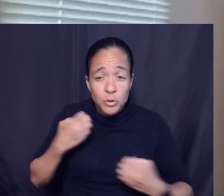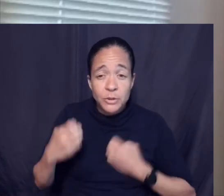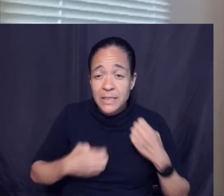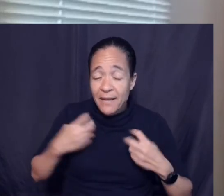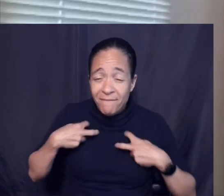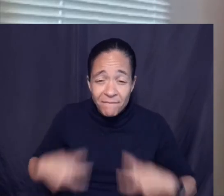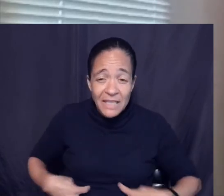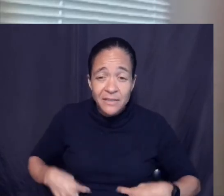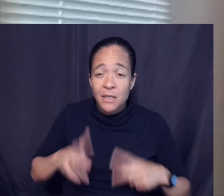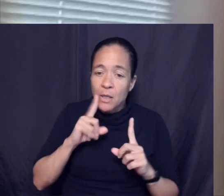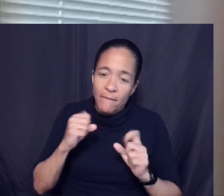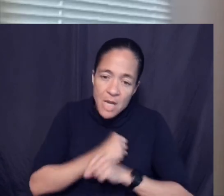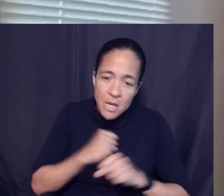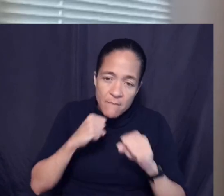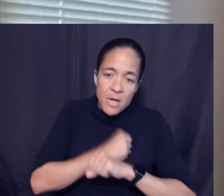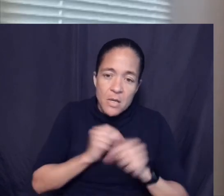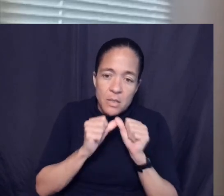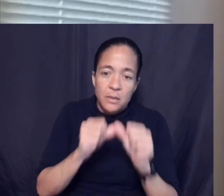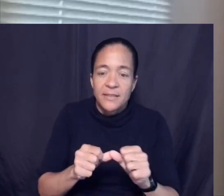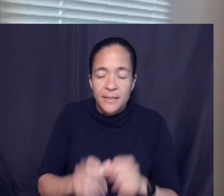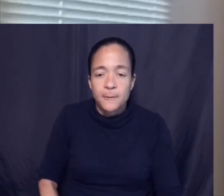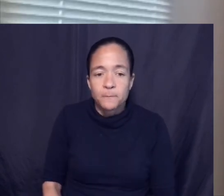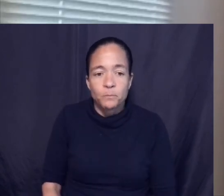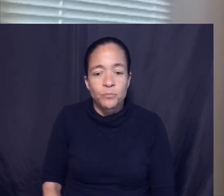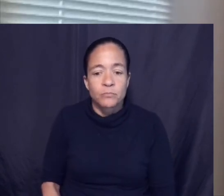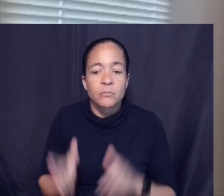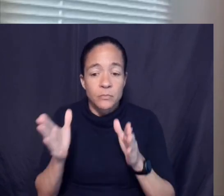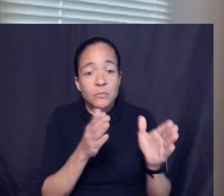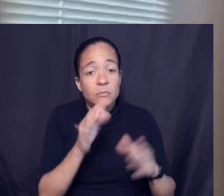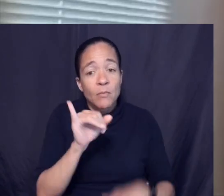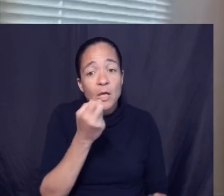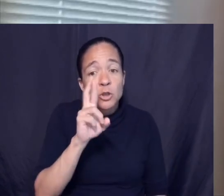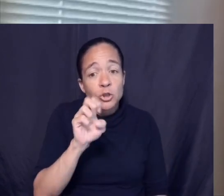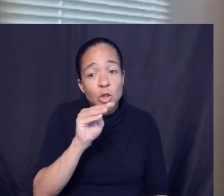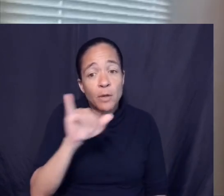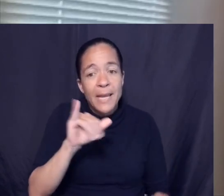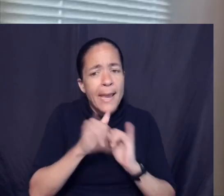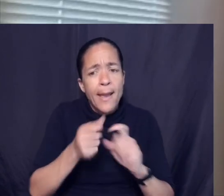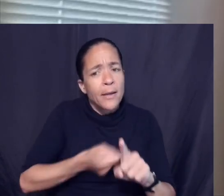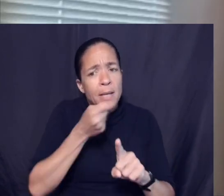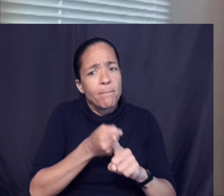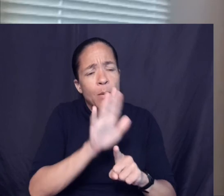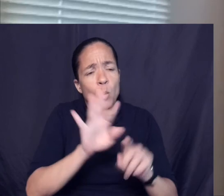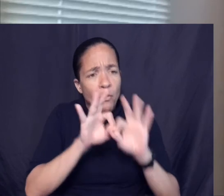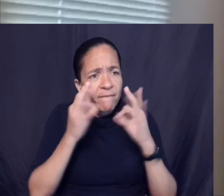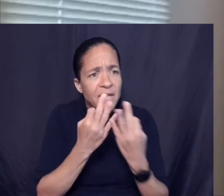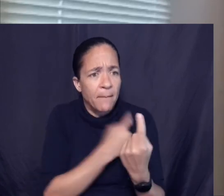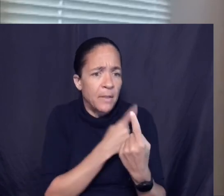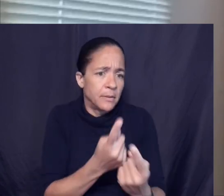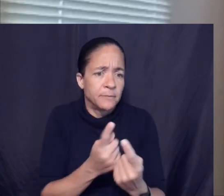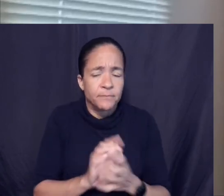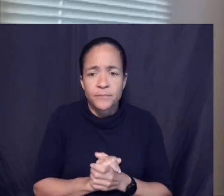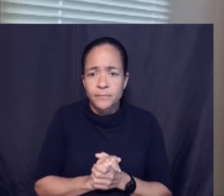and physically and in every way. Jeremy, how about you guys? How has this impacted your family?